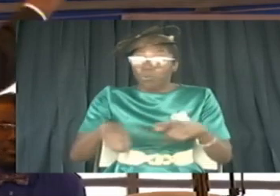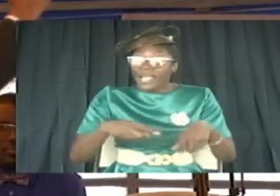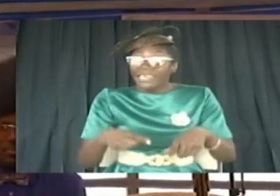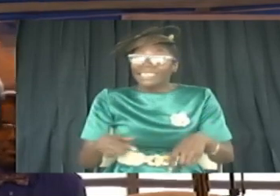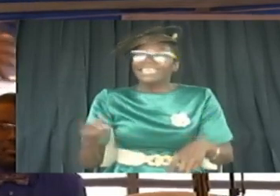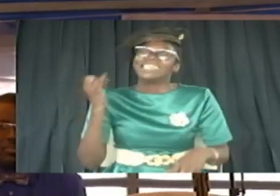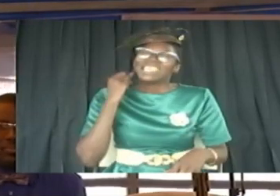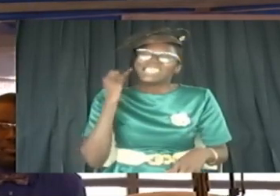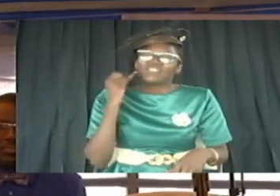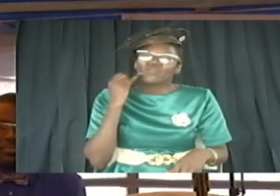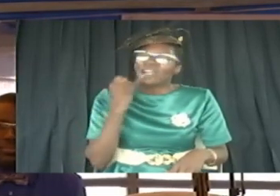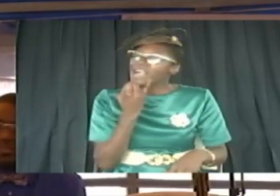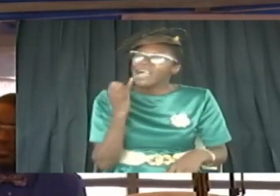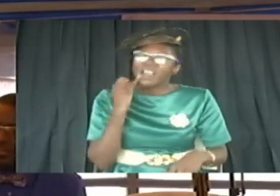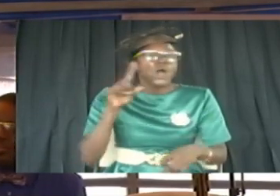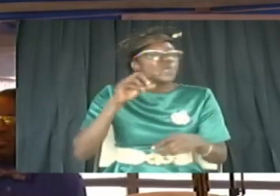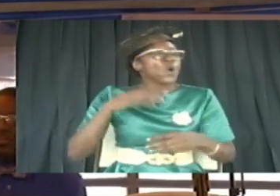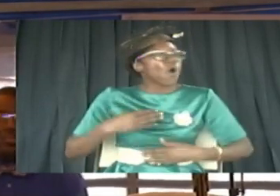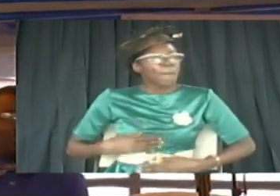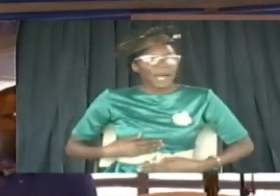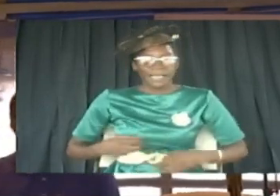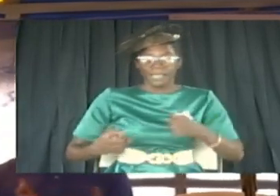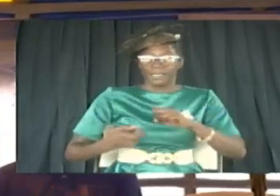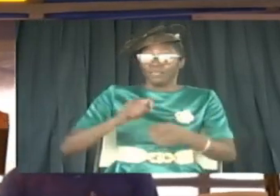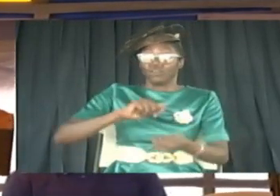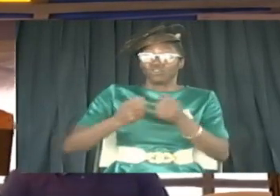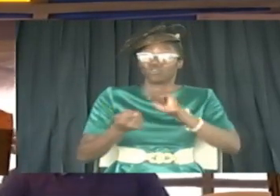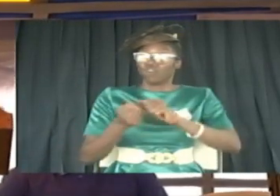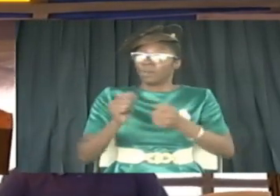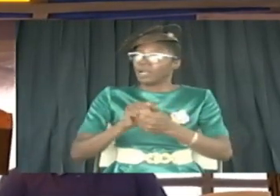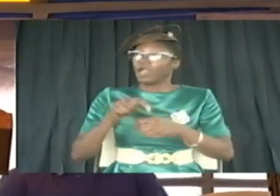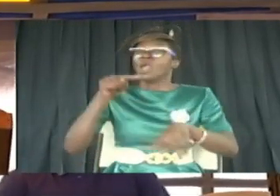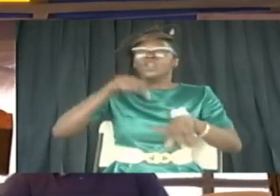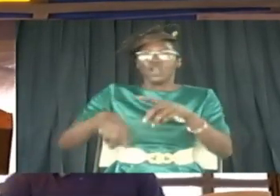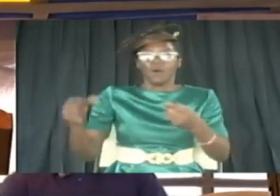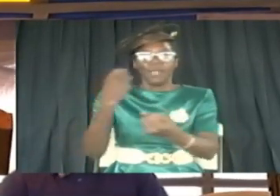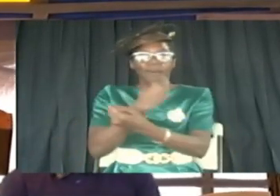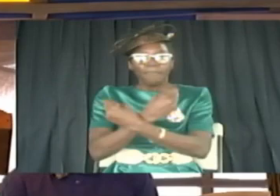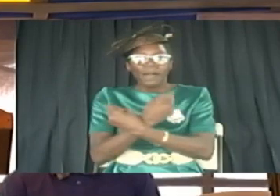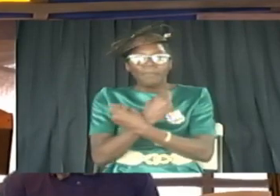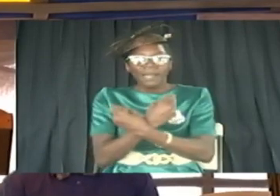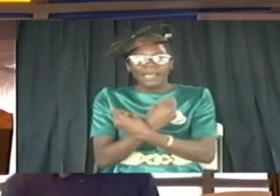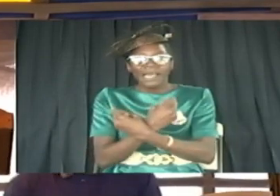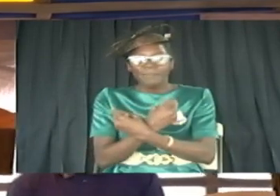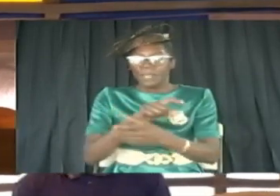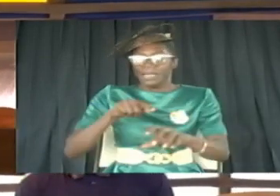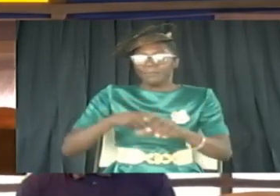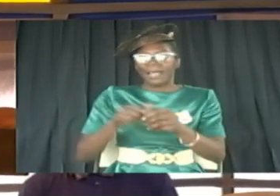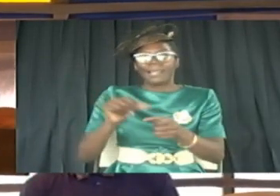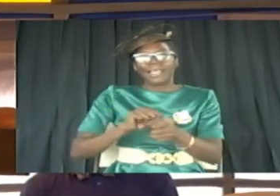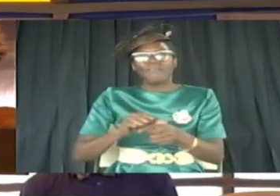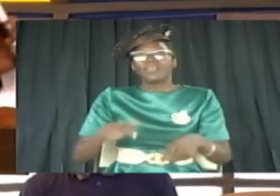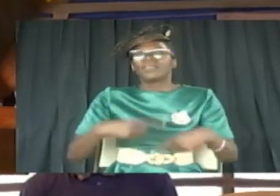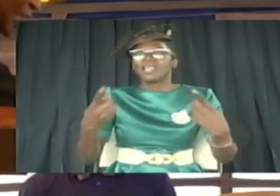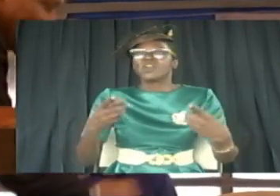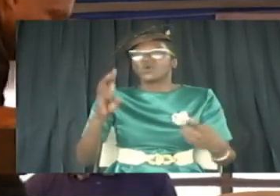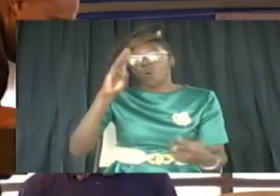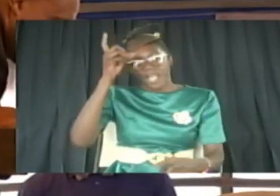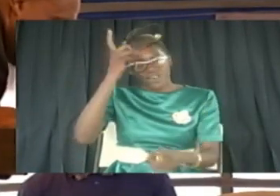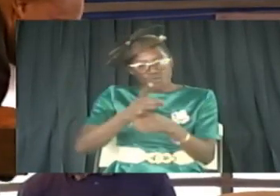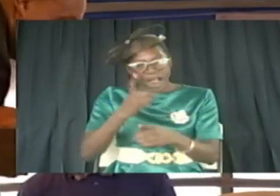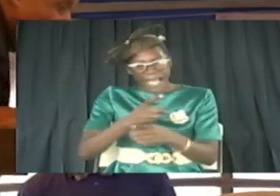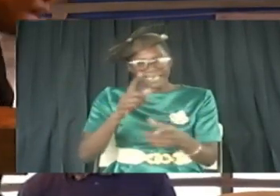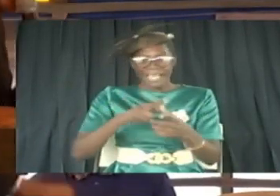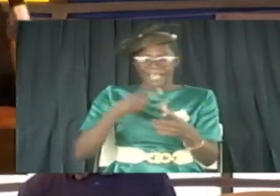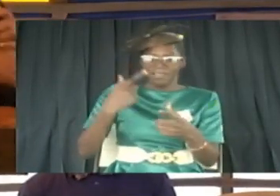troubled him. Now he's in Babylon. And at the start, everything was going well. But then they plotted against